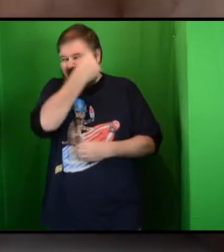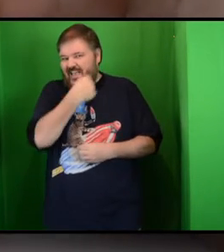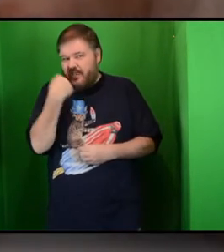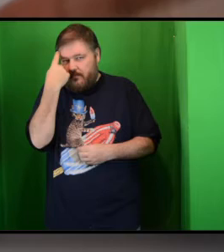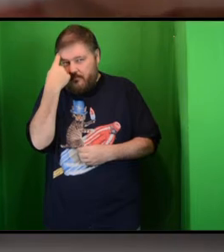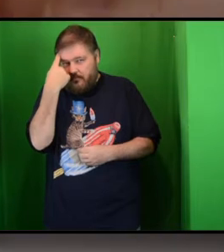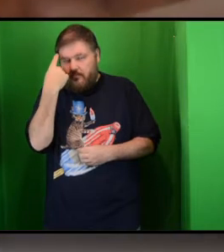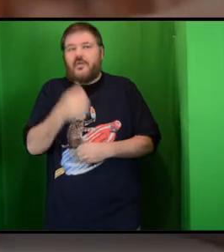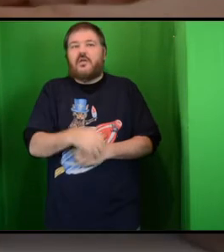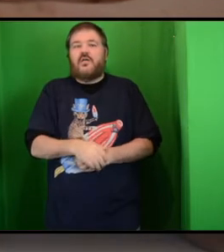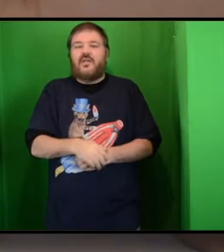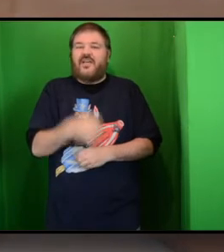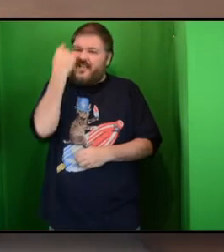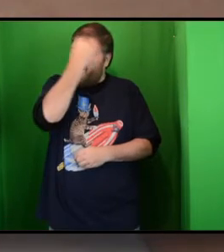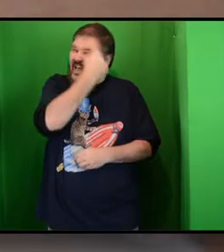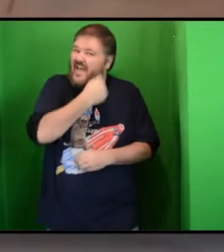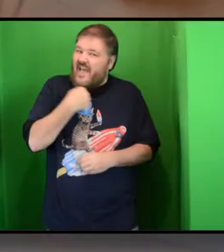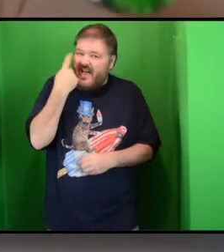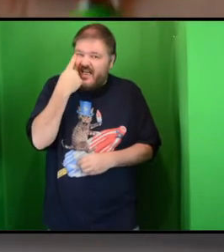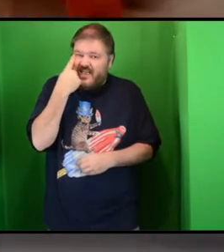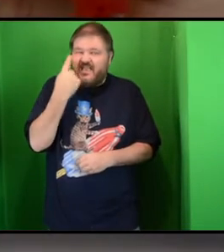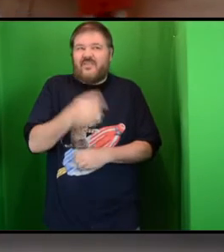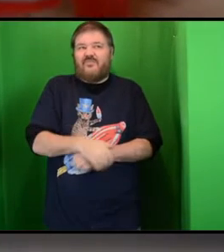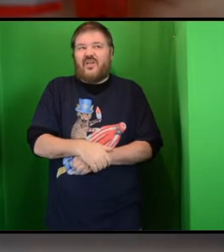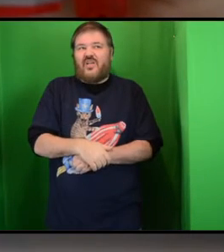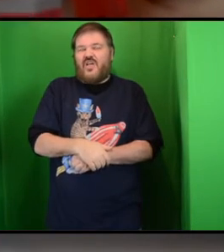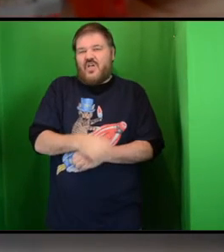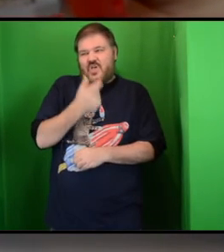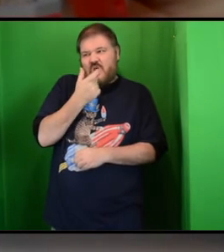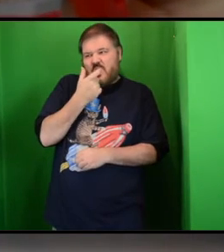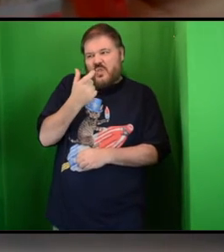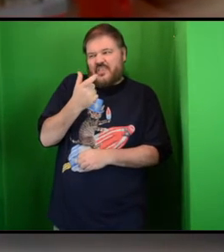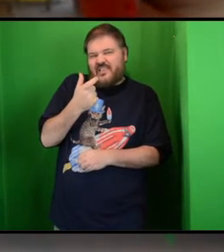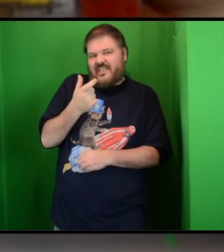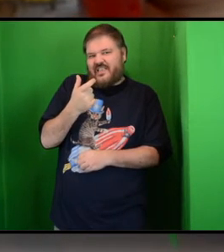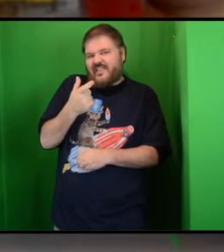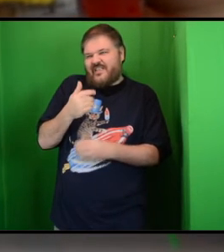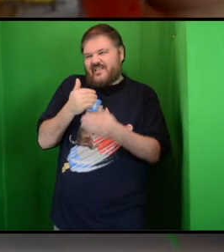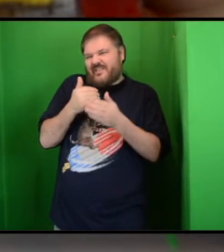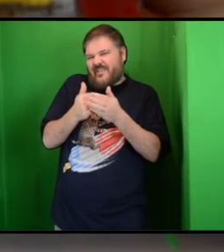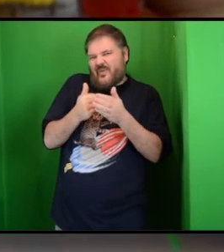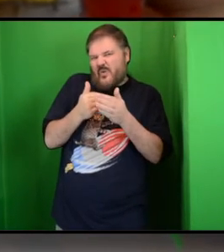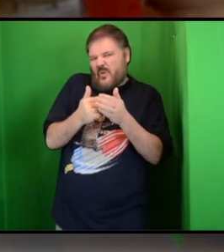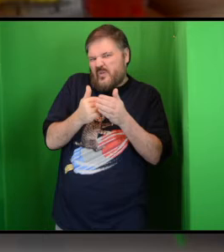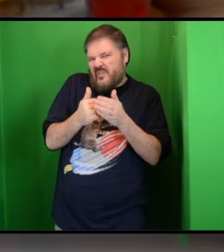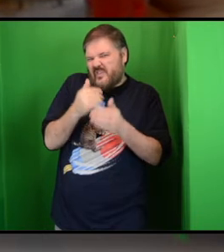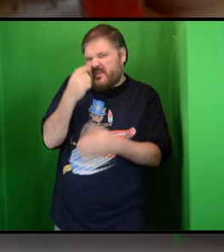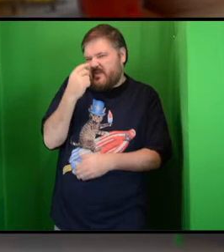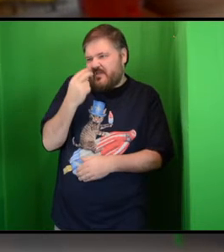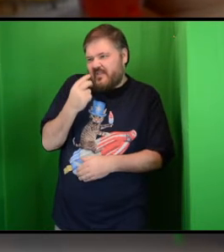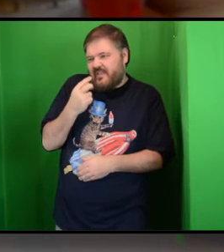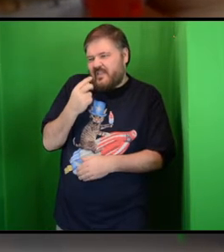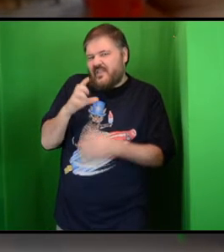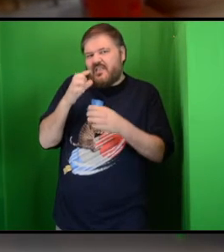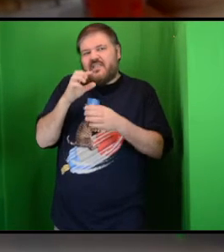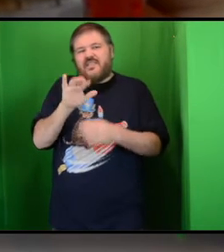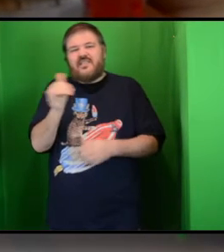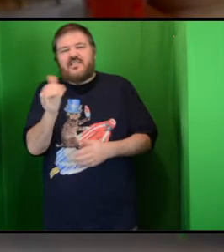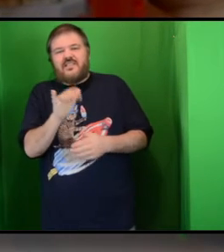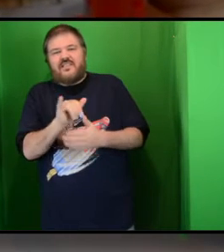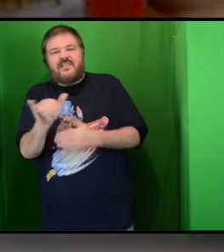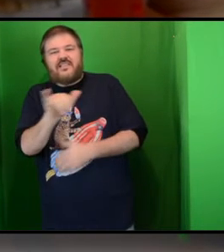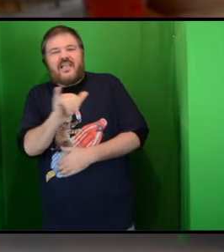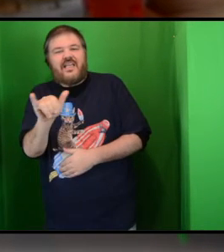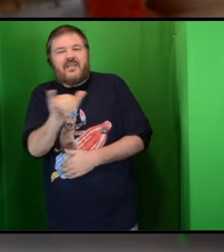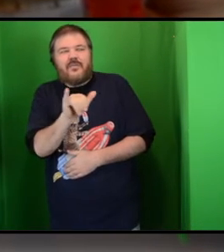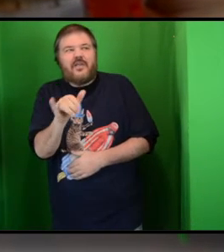him. I especially like, if I tipped him this way with his head, his insect head, I love the green eyes on this